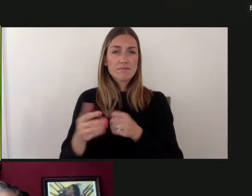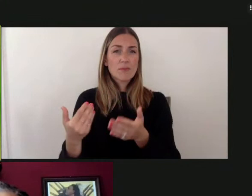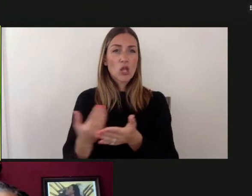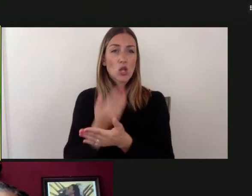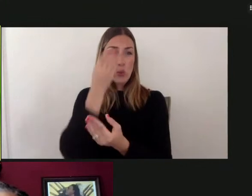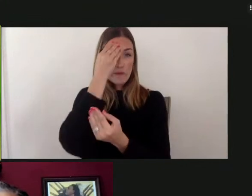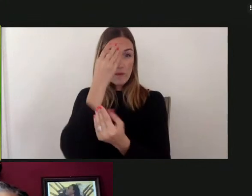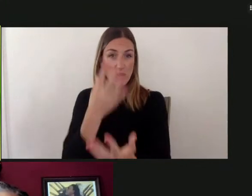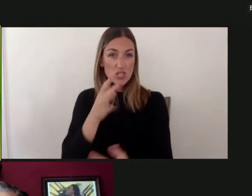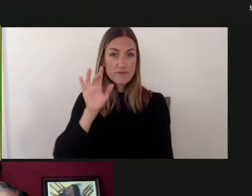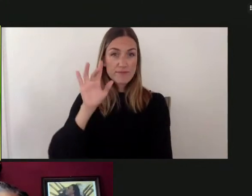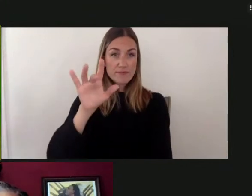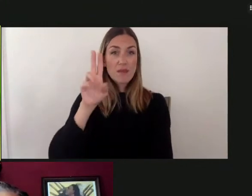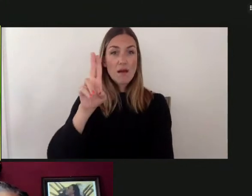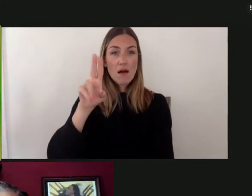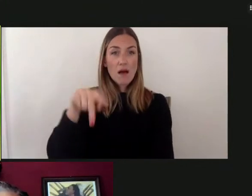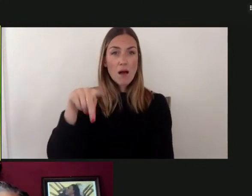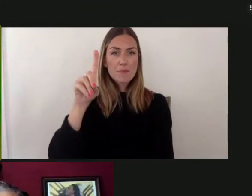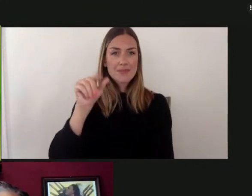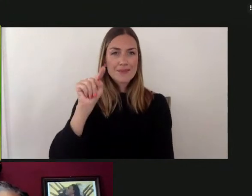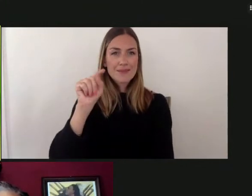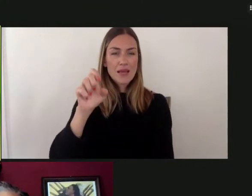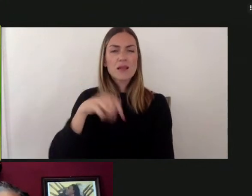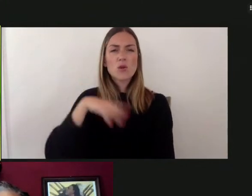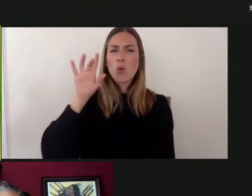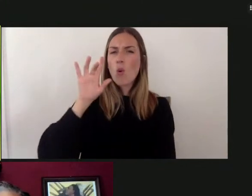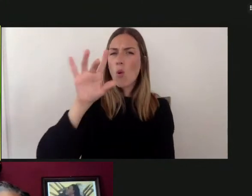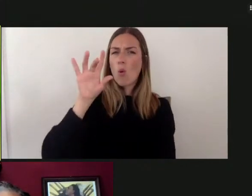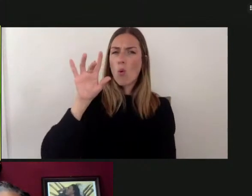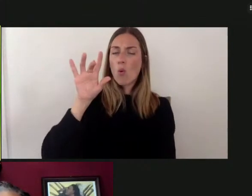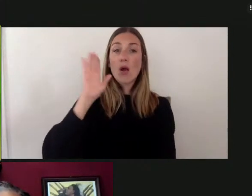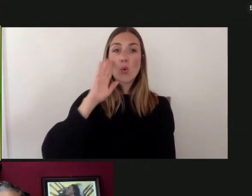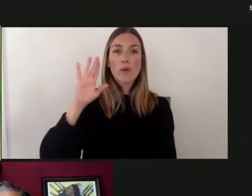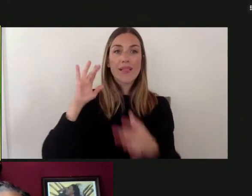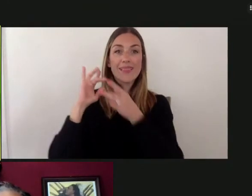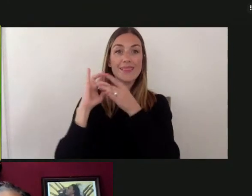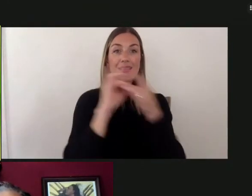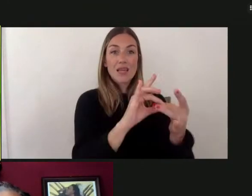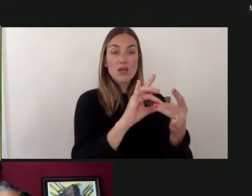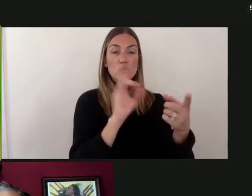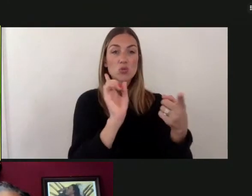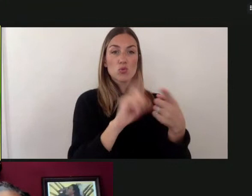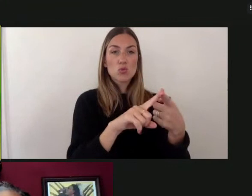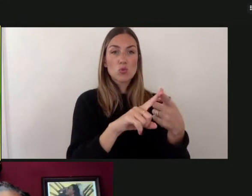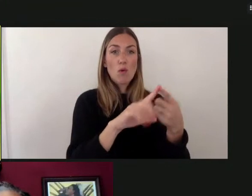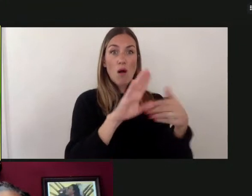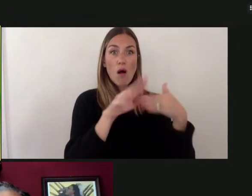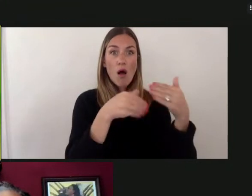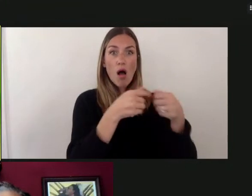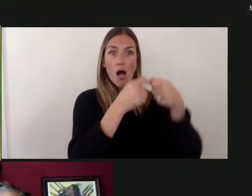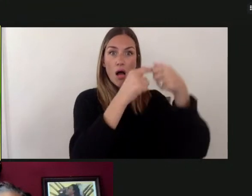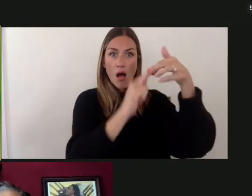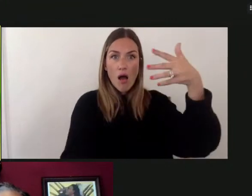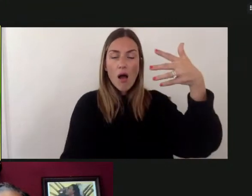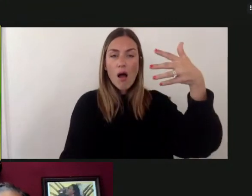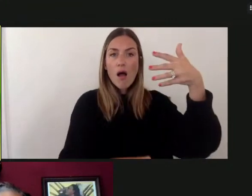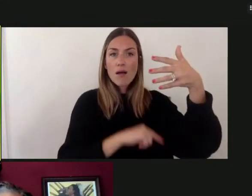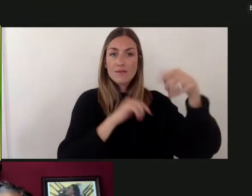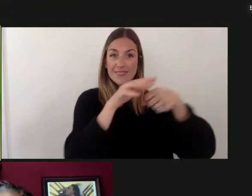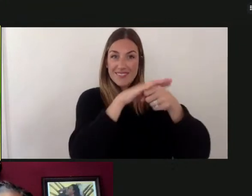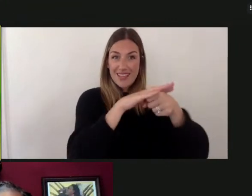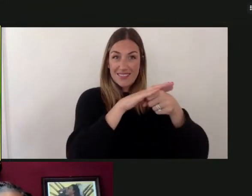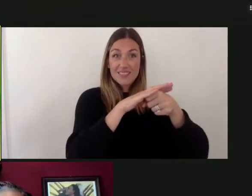you click on that square, it'll link you to all of our vaccine sites. And that